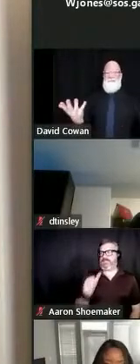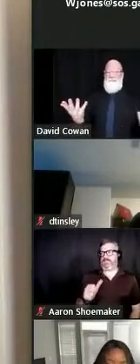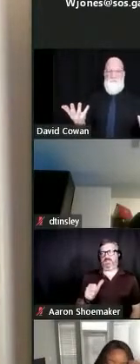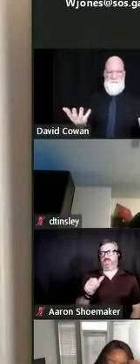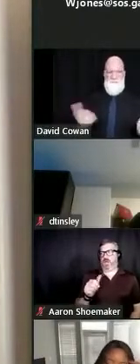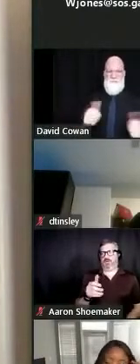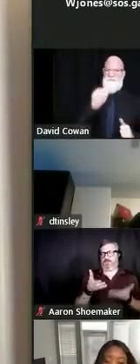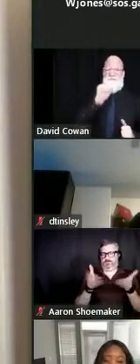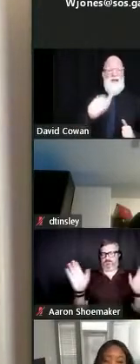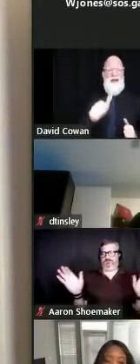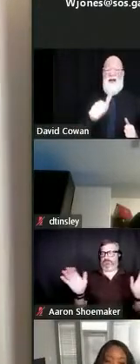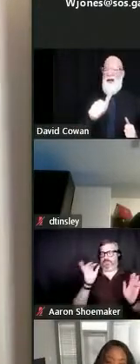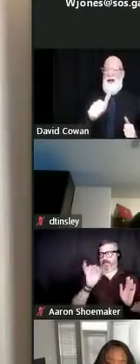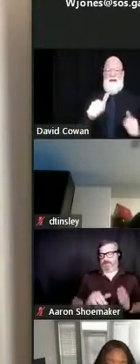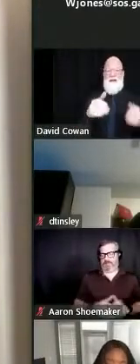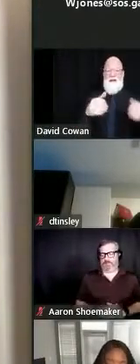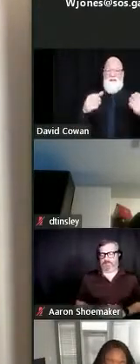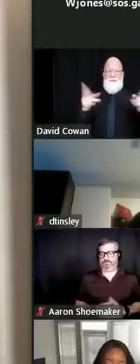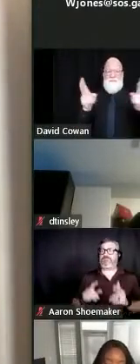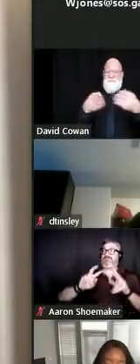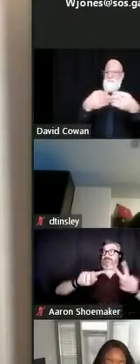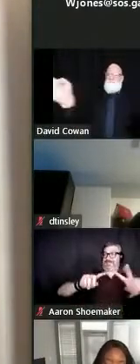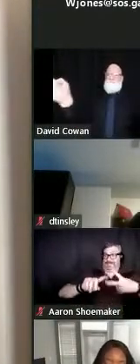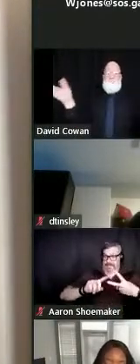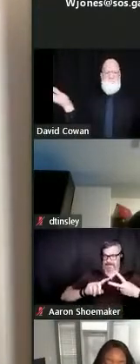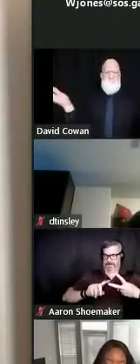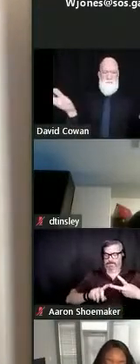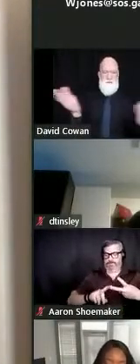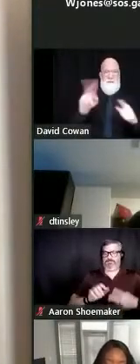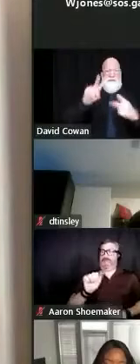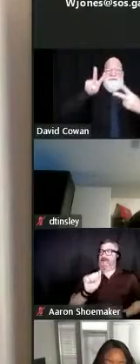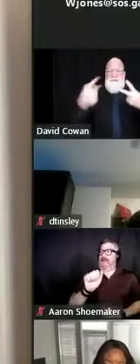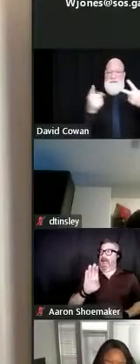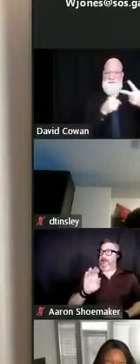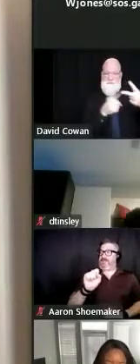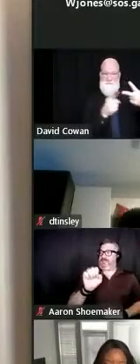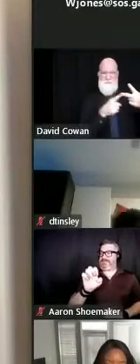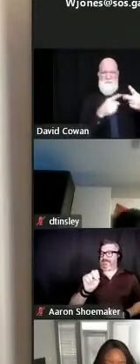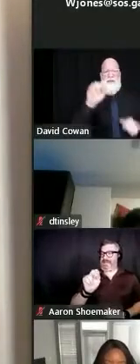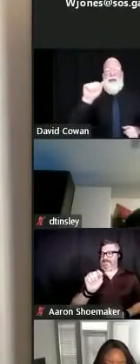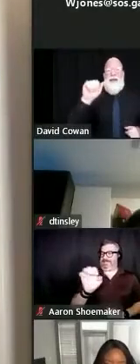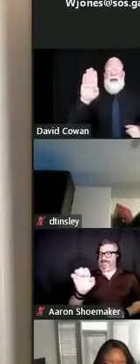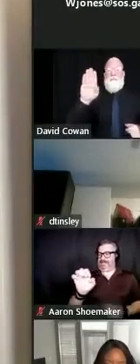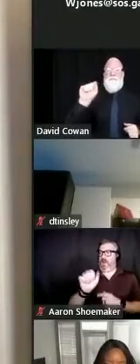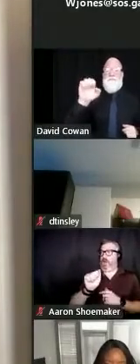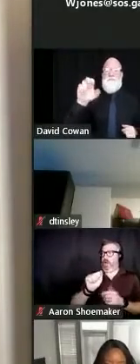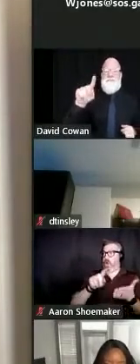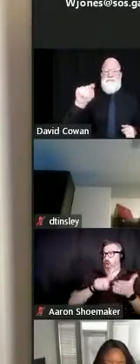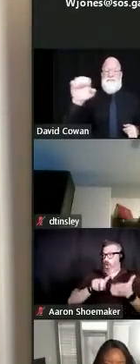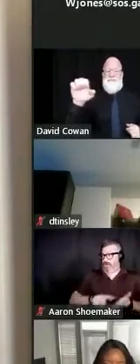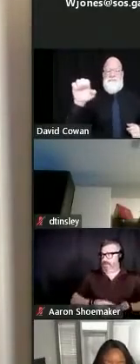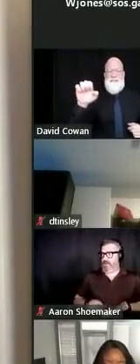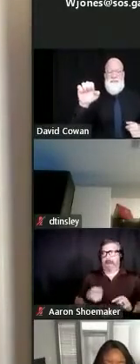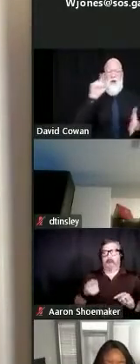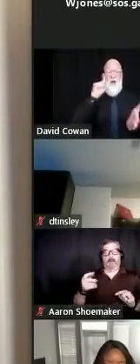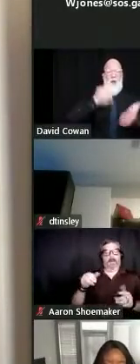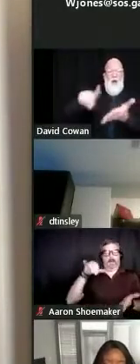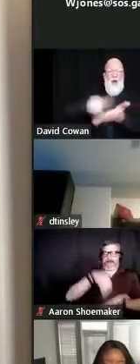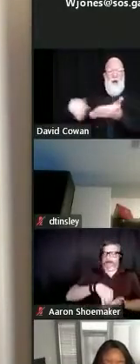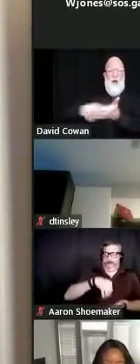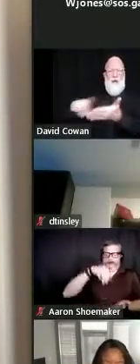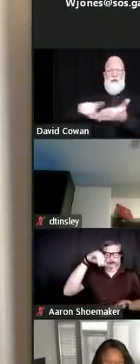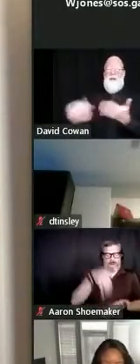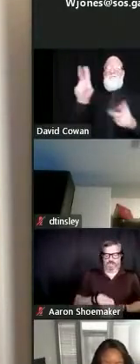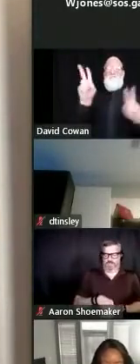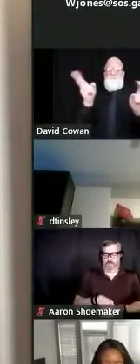secondary question on the absentee ballot audit there's no way to track those back to the ballots they were that were there so the only remedy is to